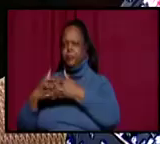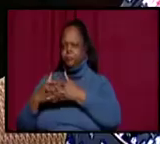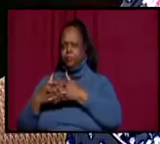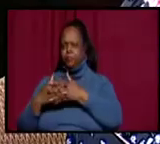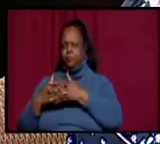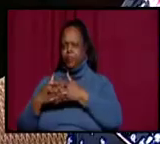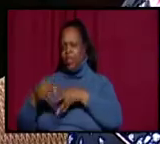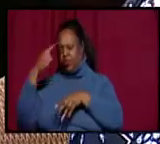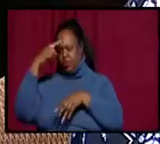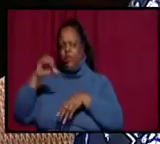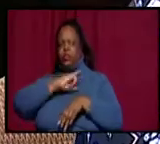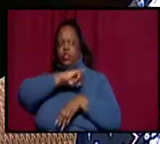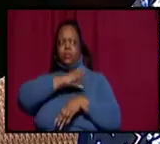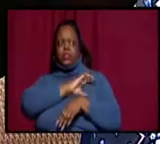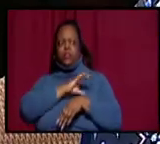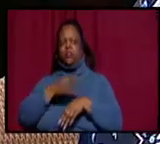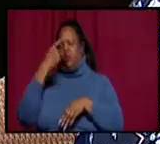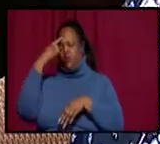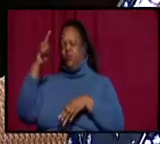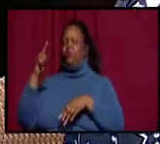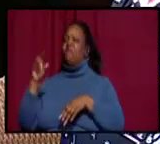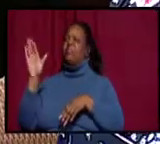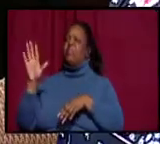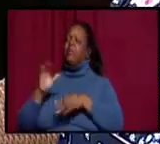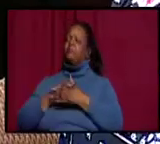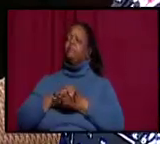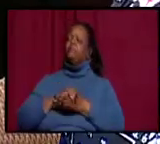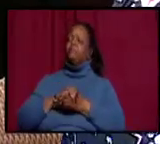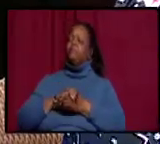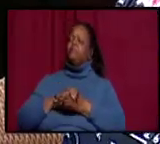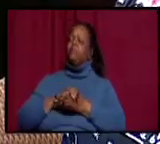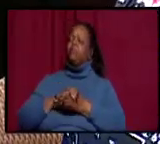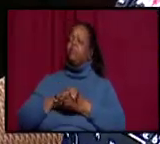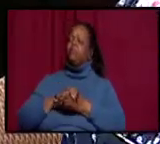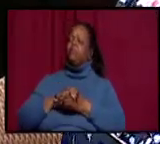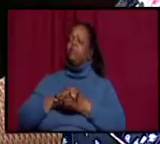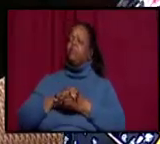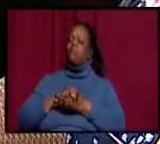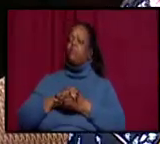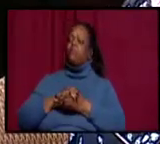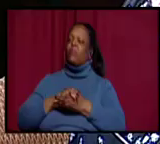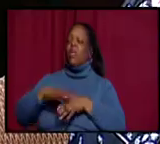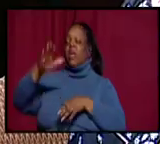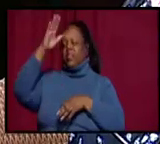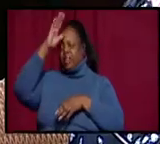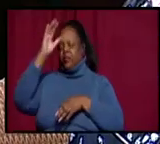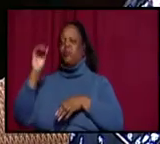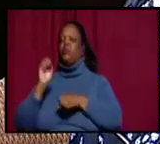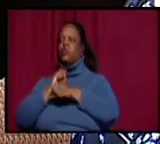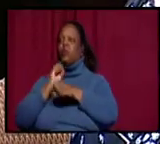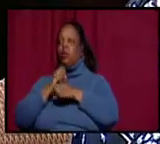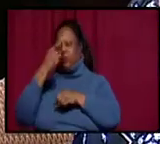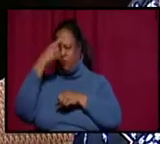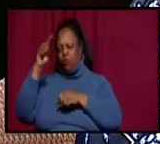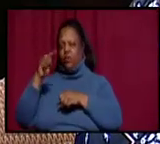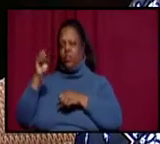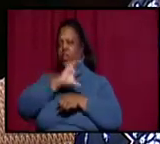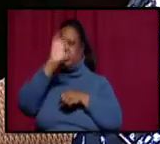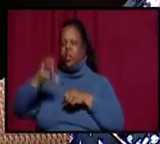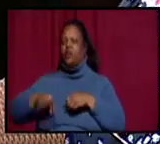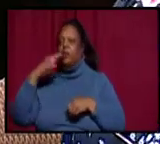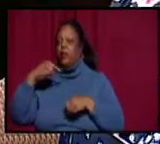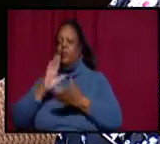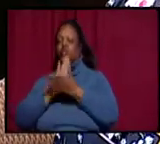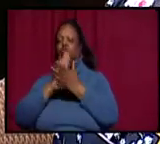for the Jimmy Carter campaign. And in actuality, Daddy was working for the Chicago Public School